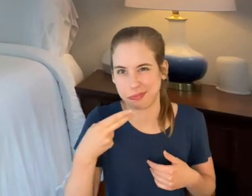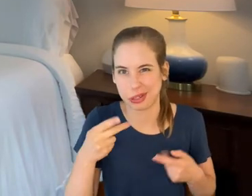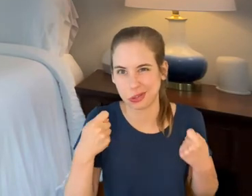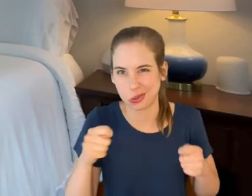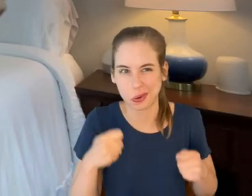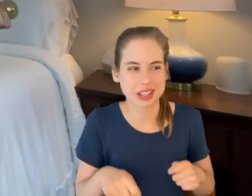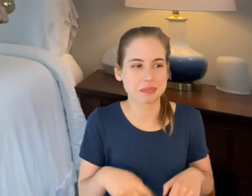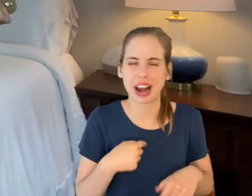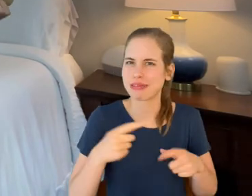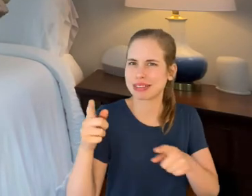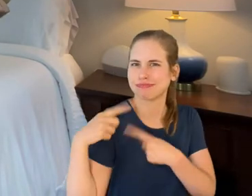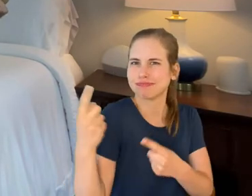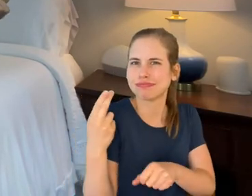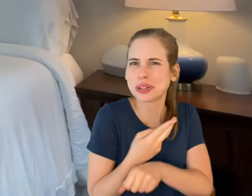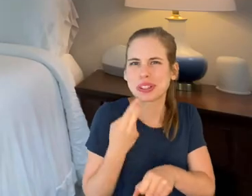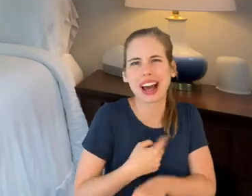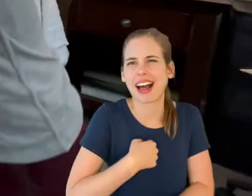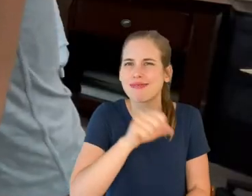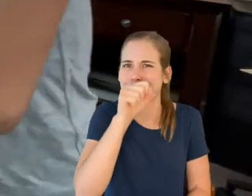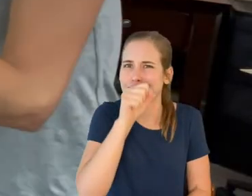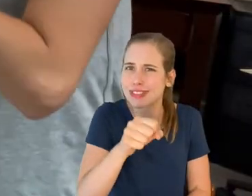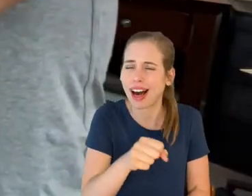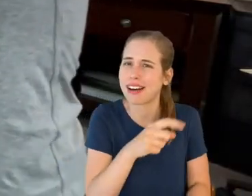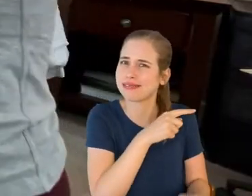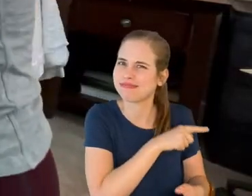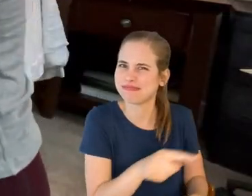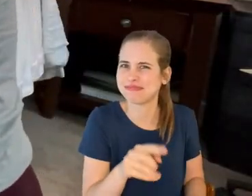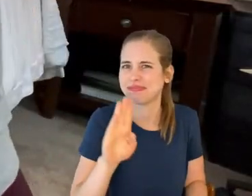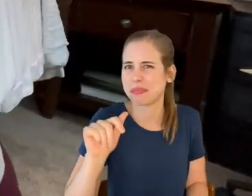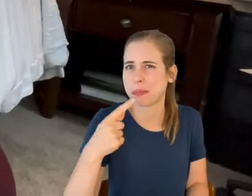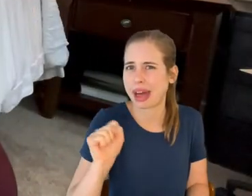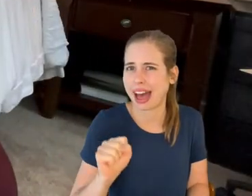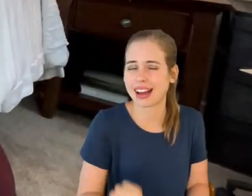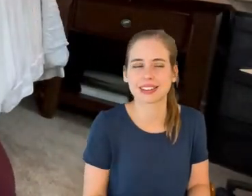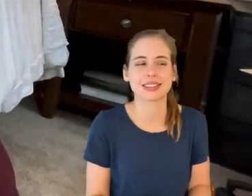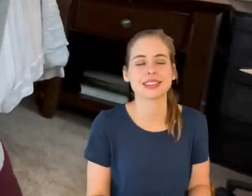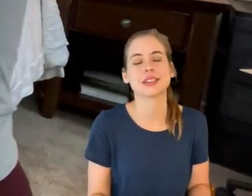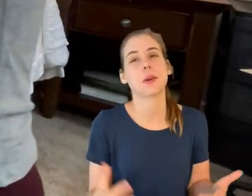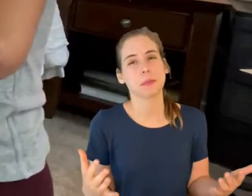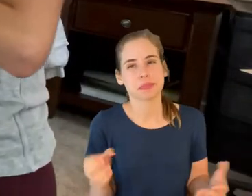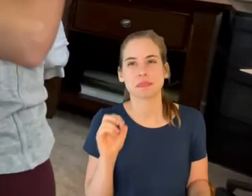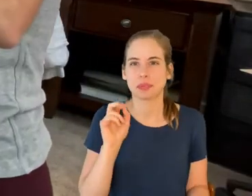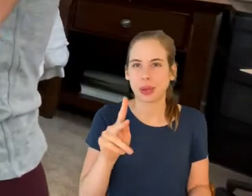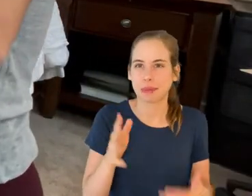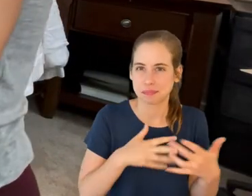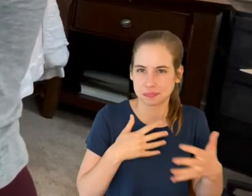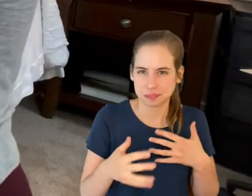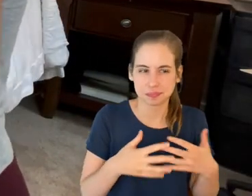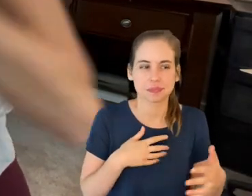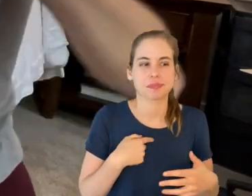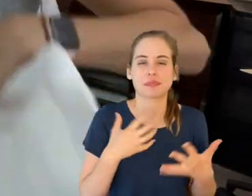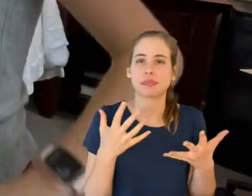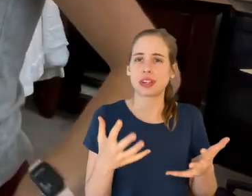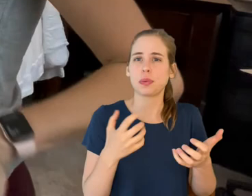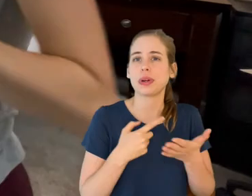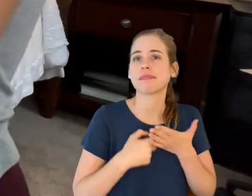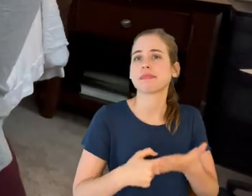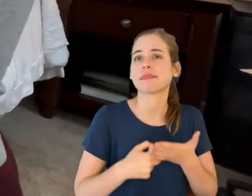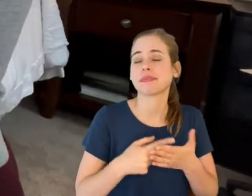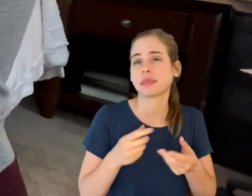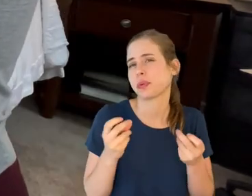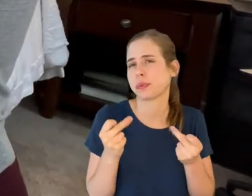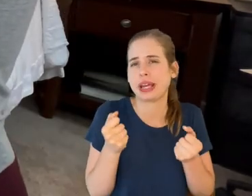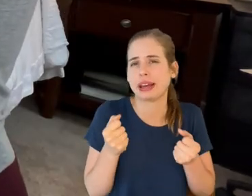using them and I've been absolutely loving them. All right, so I just want to talk real quick about